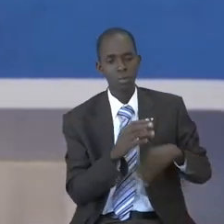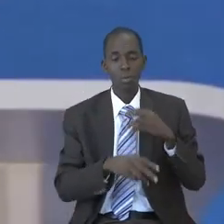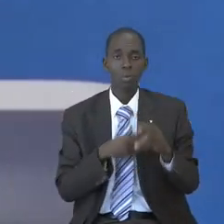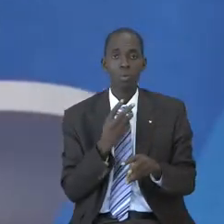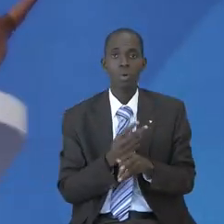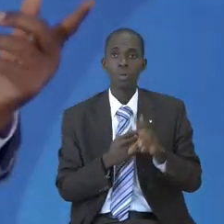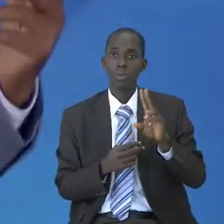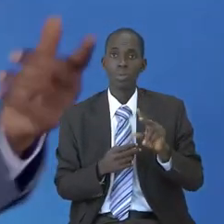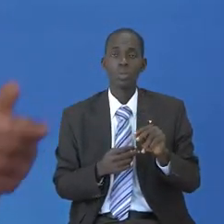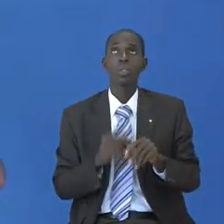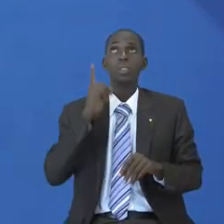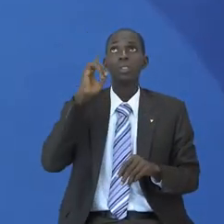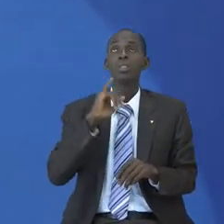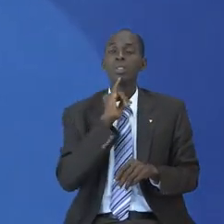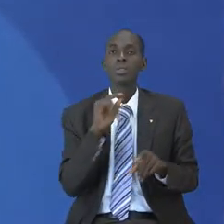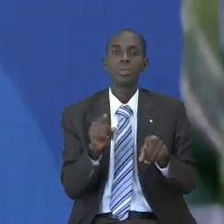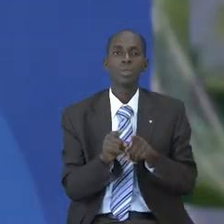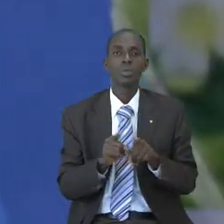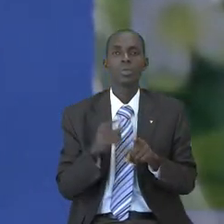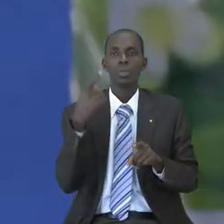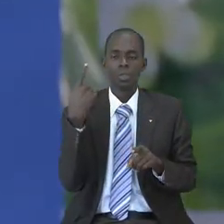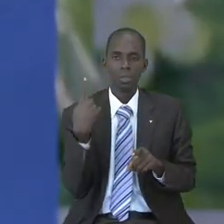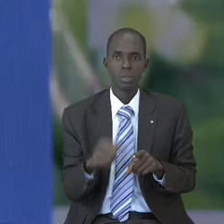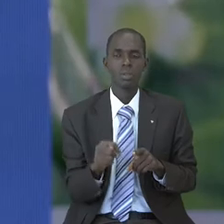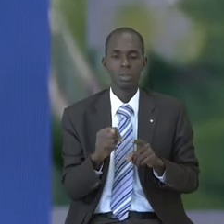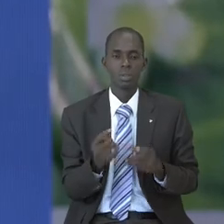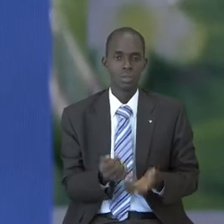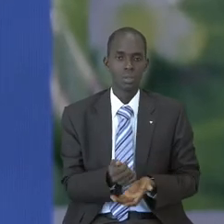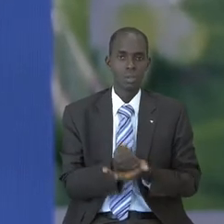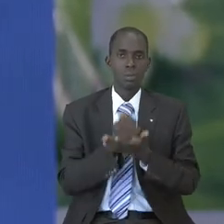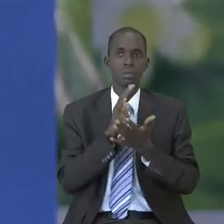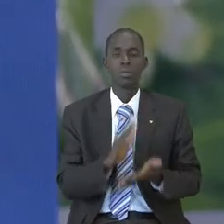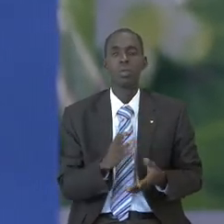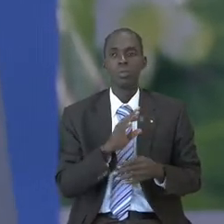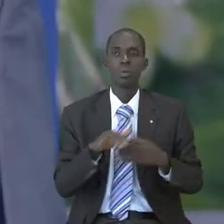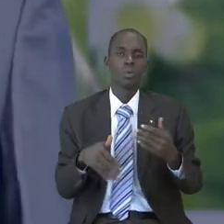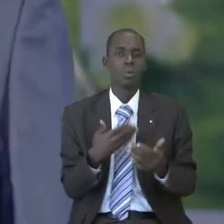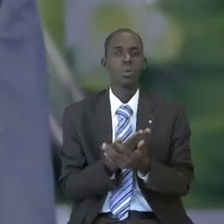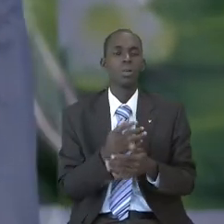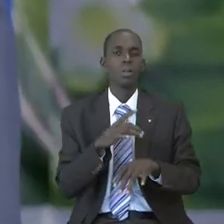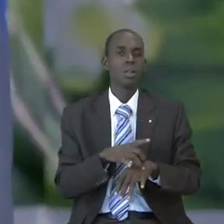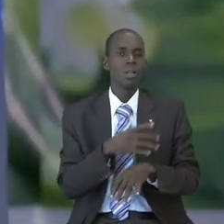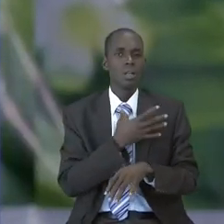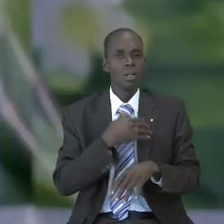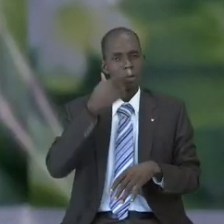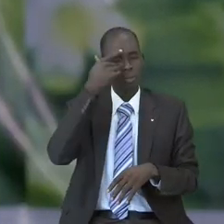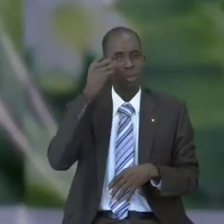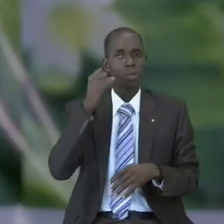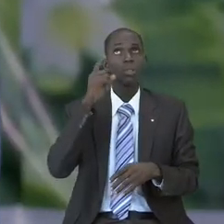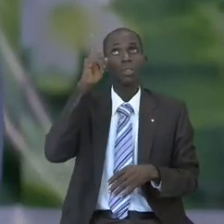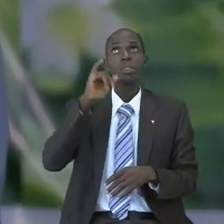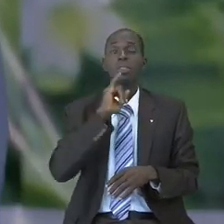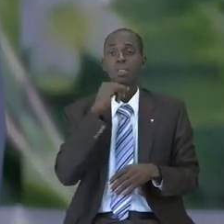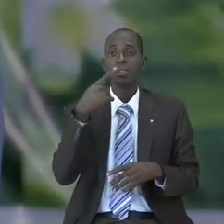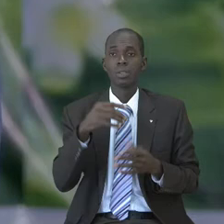the sustainer and the upholder of the whole earth. And because he's possessor,